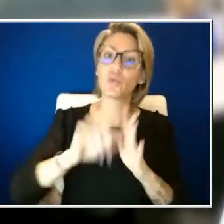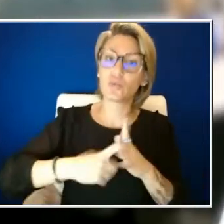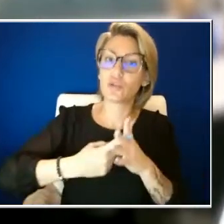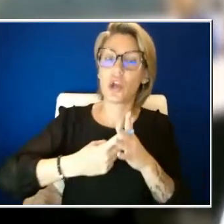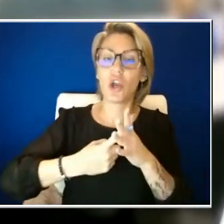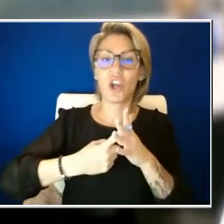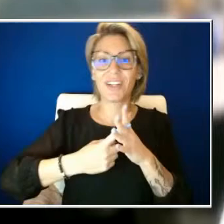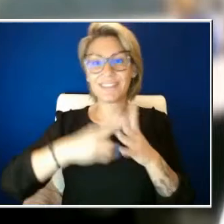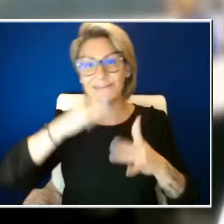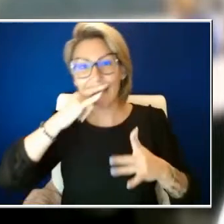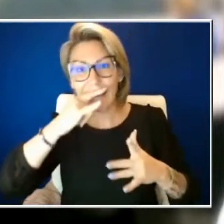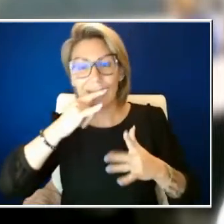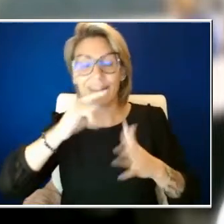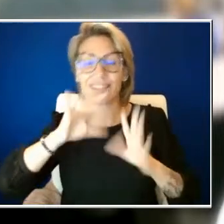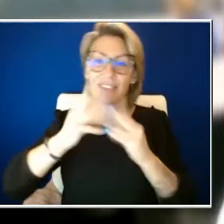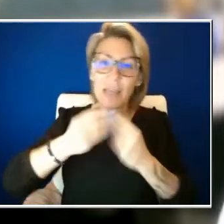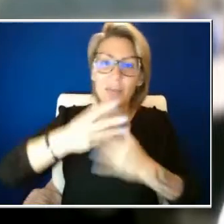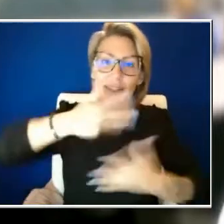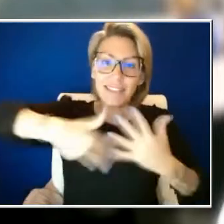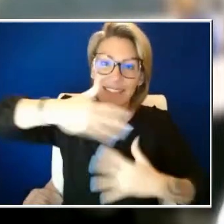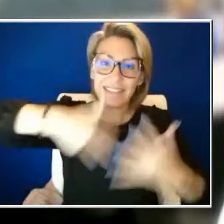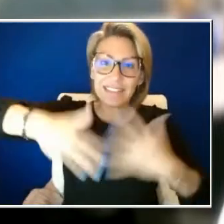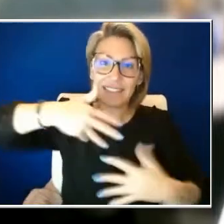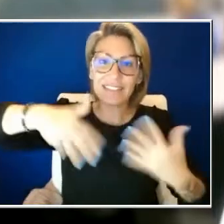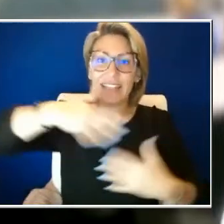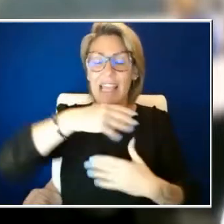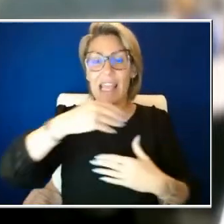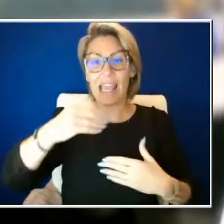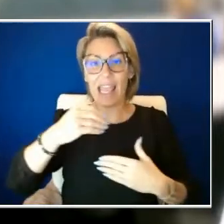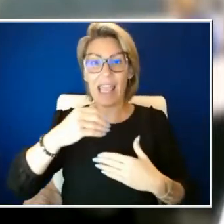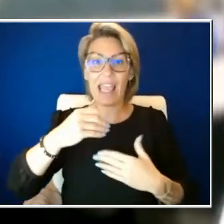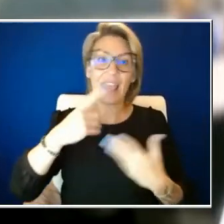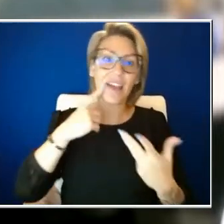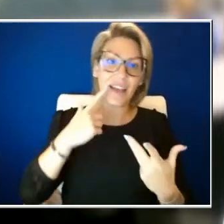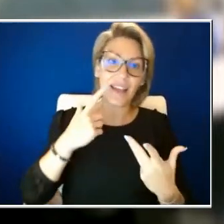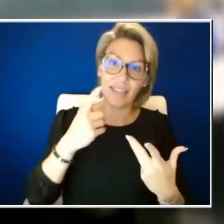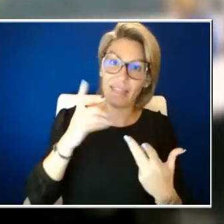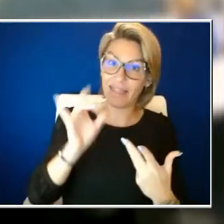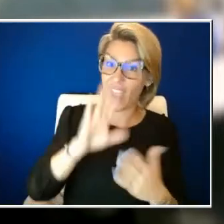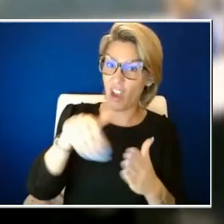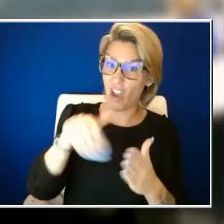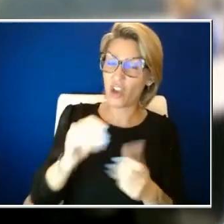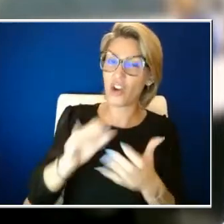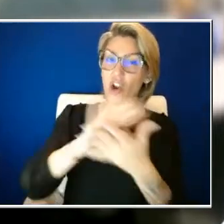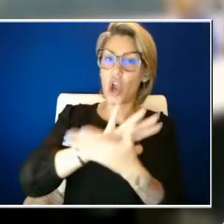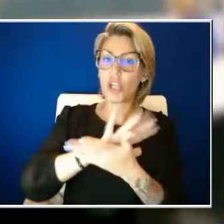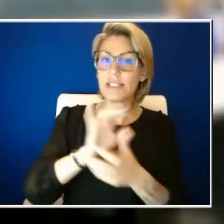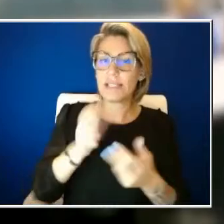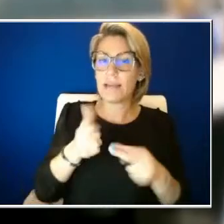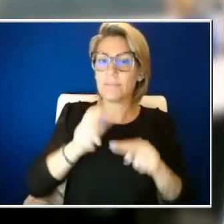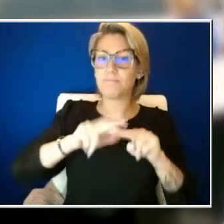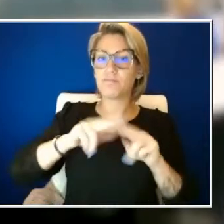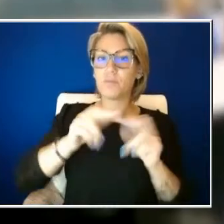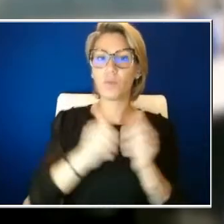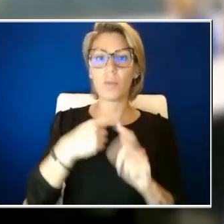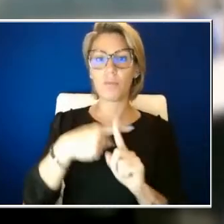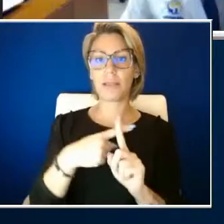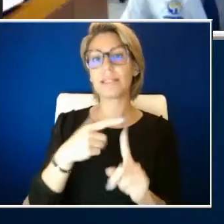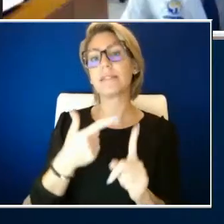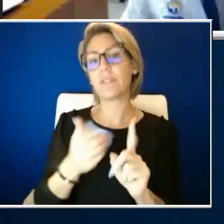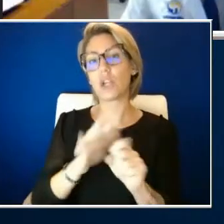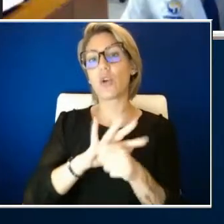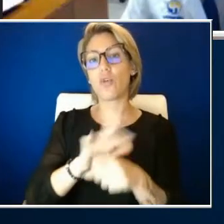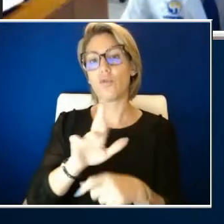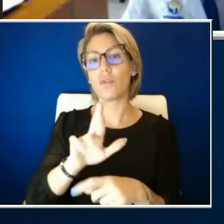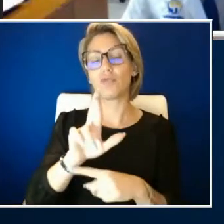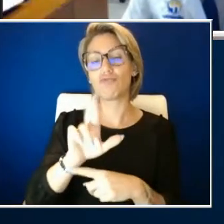together, and waning immunity from previous year's vaccination. So all of these things, I think, are causing the bump in the positivity rates. Yeah,